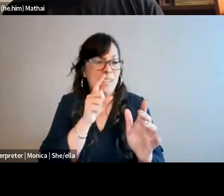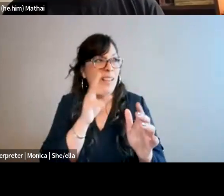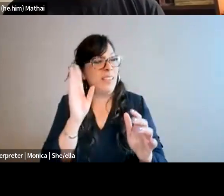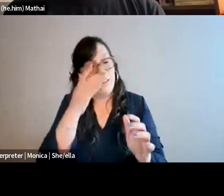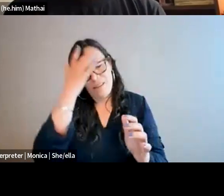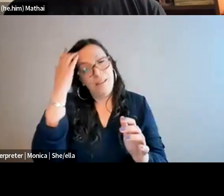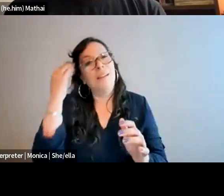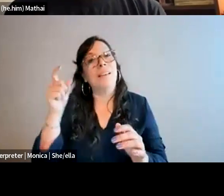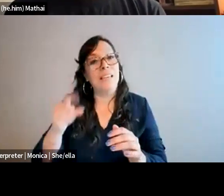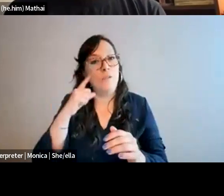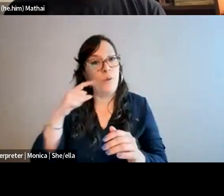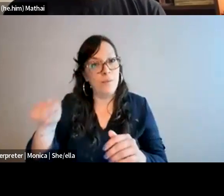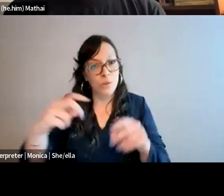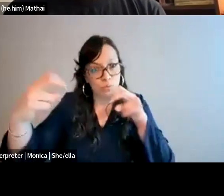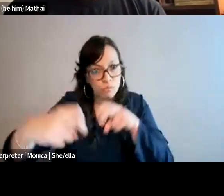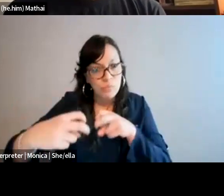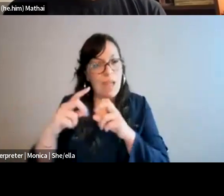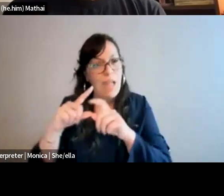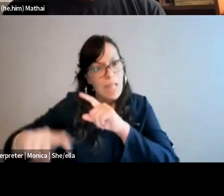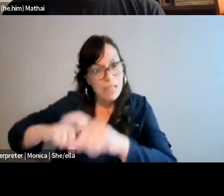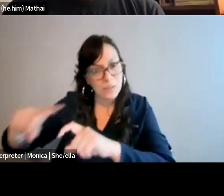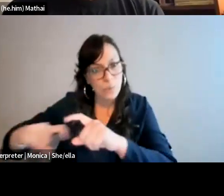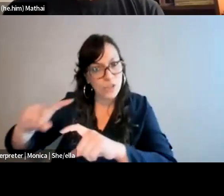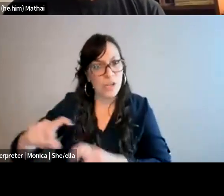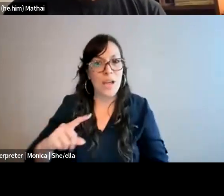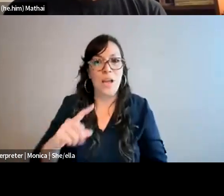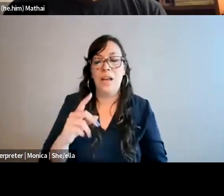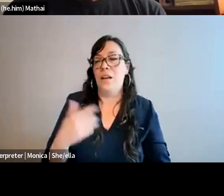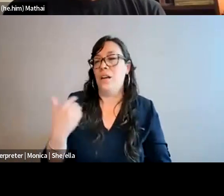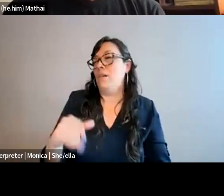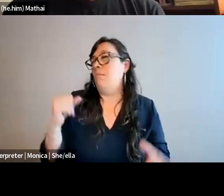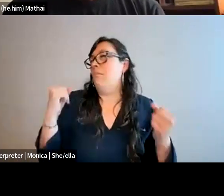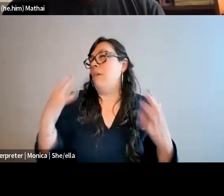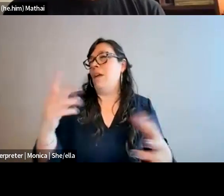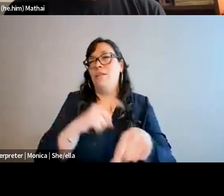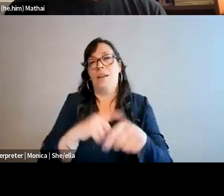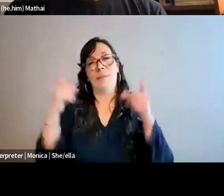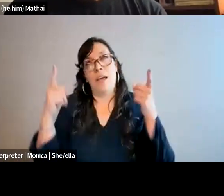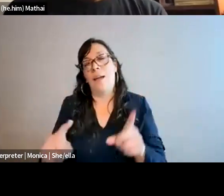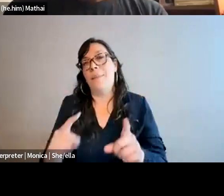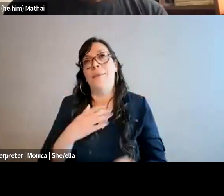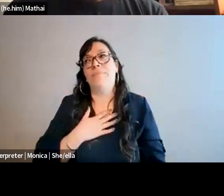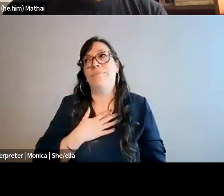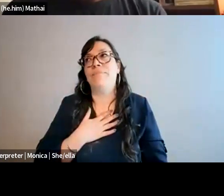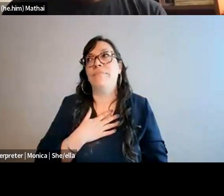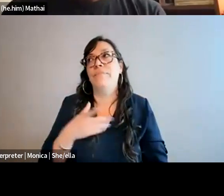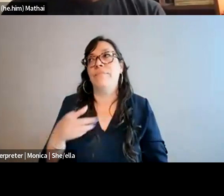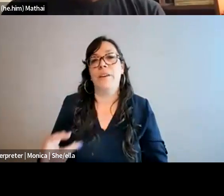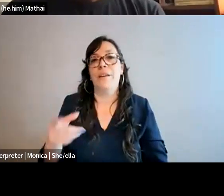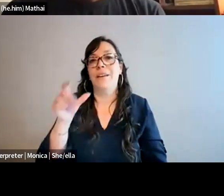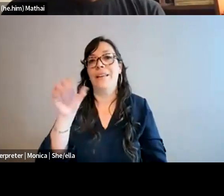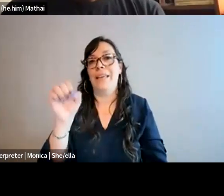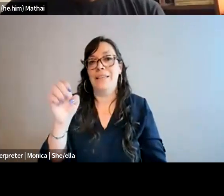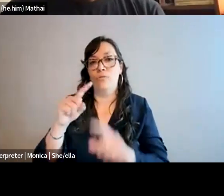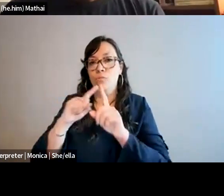to sit and ask questions. I will not tell you how many times where you will have case